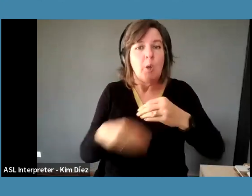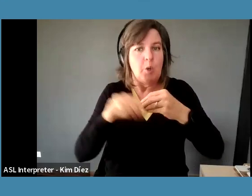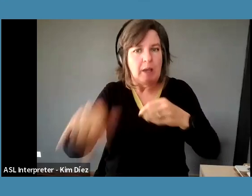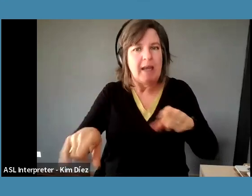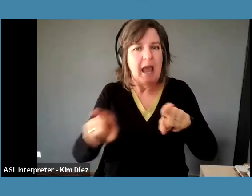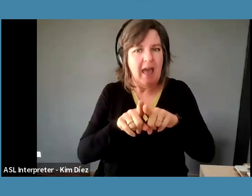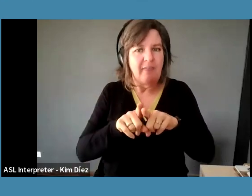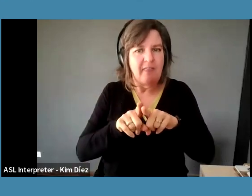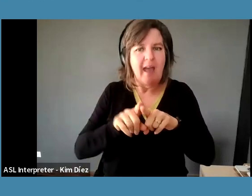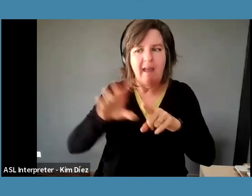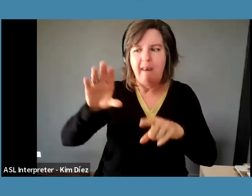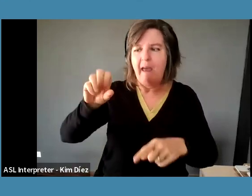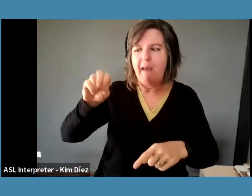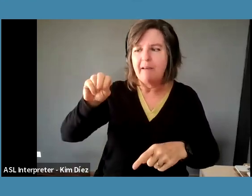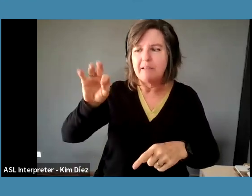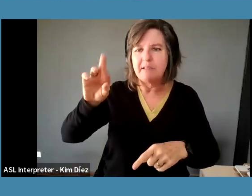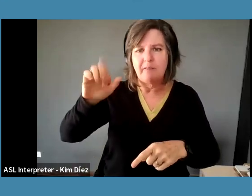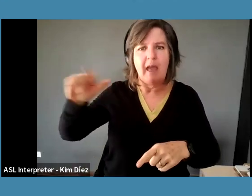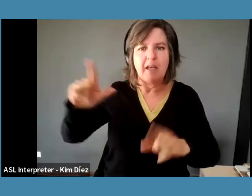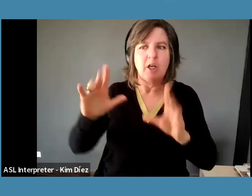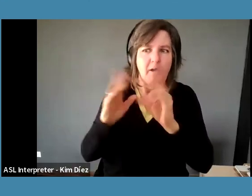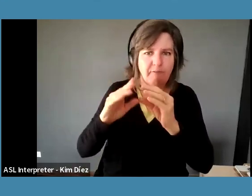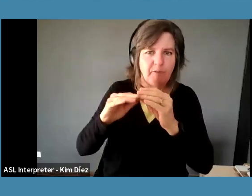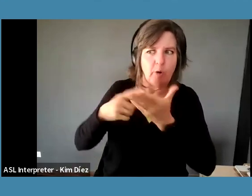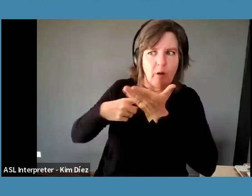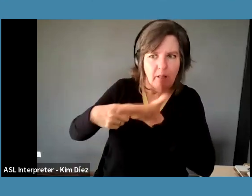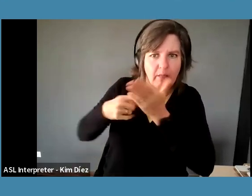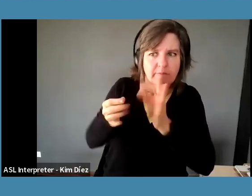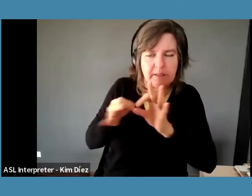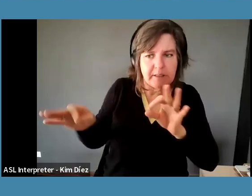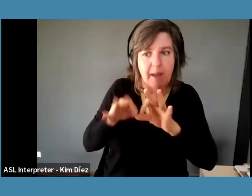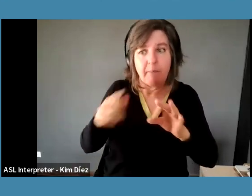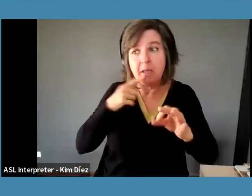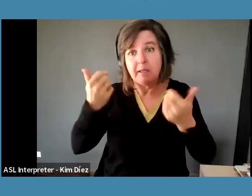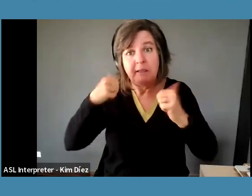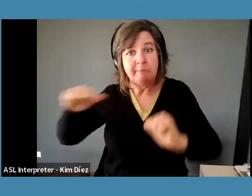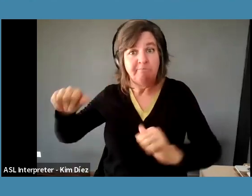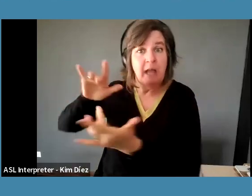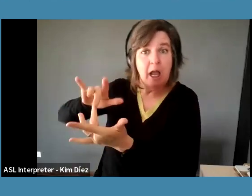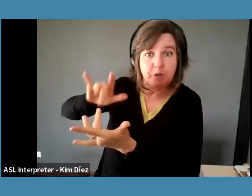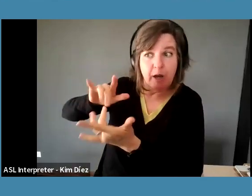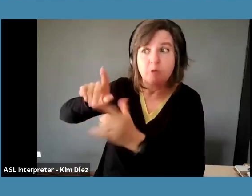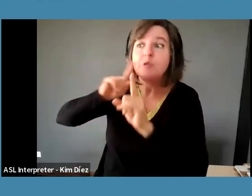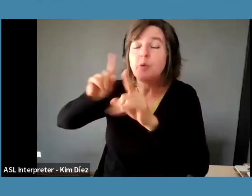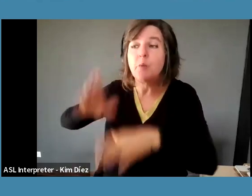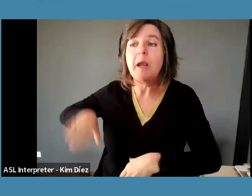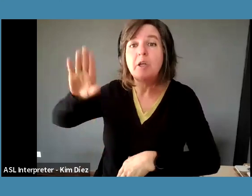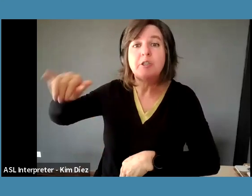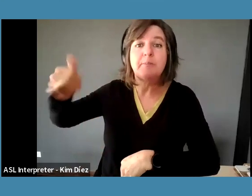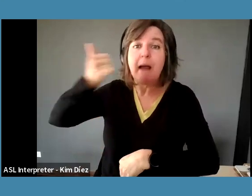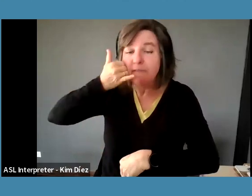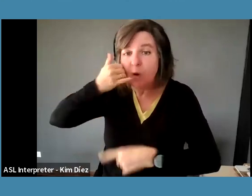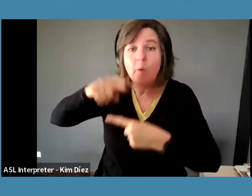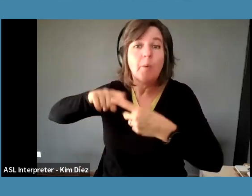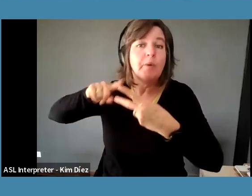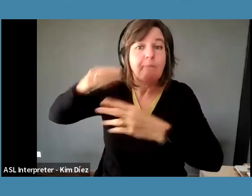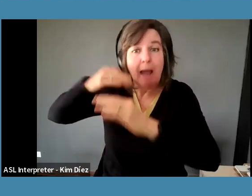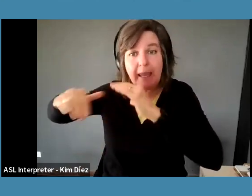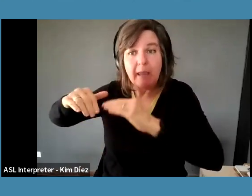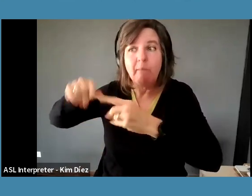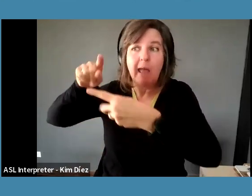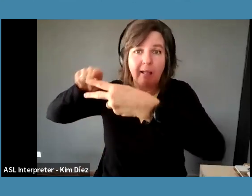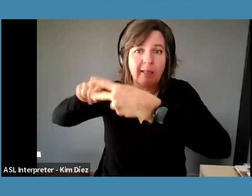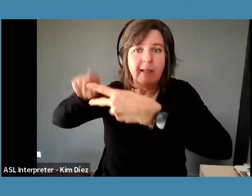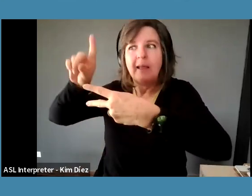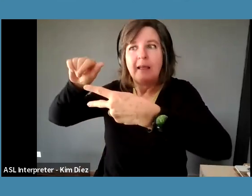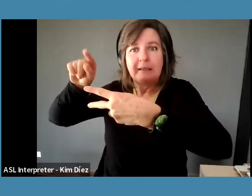I attempted to reach the respondent by email, by phone on this date. I never received any response. And